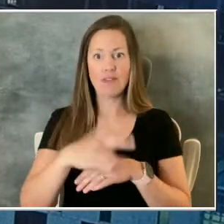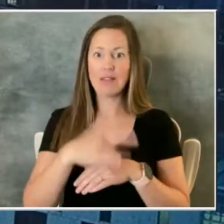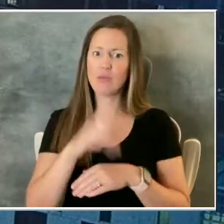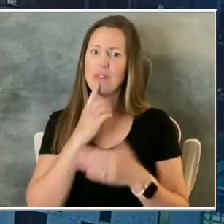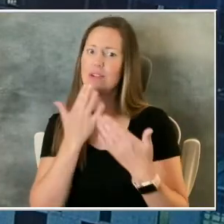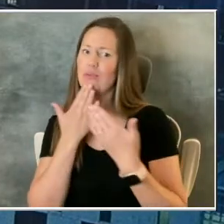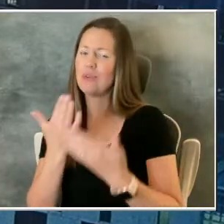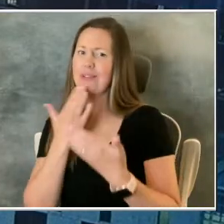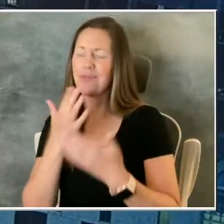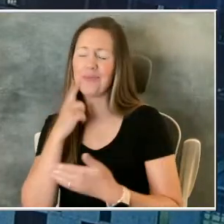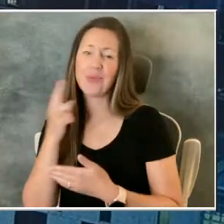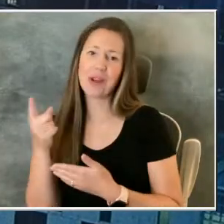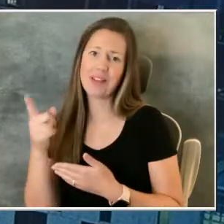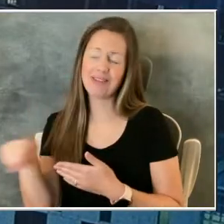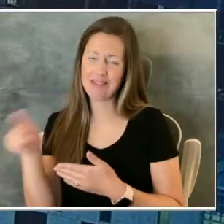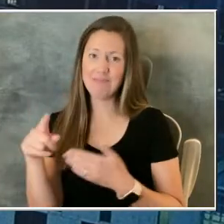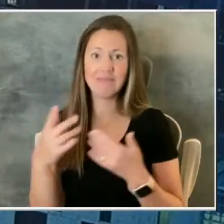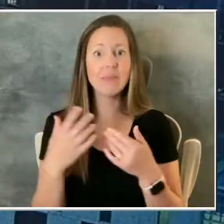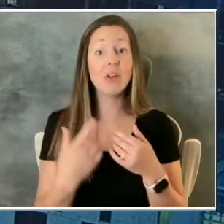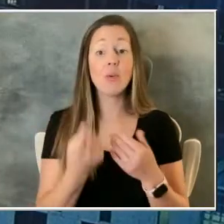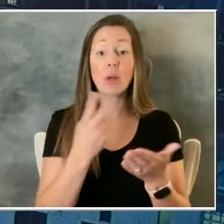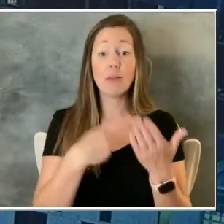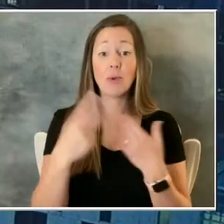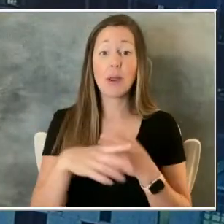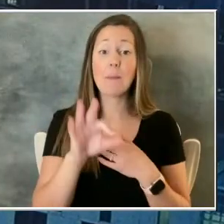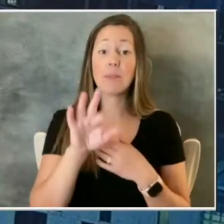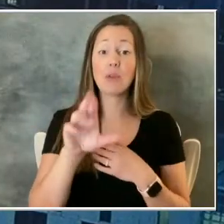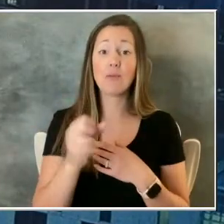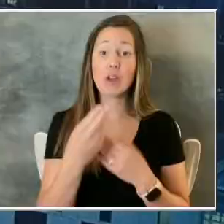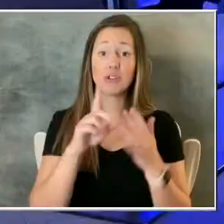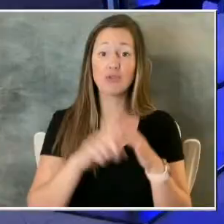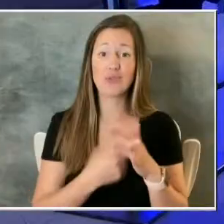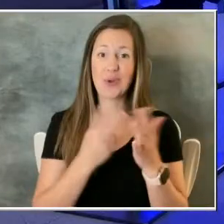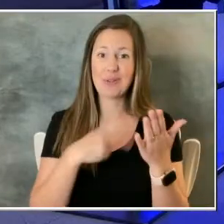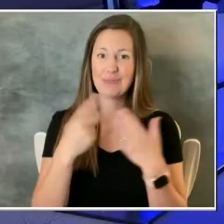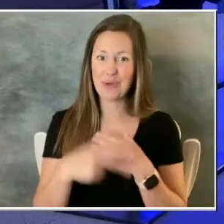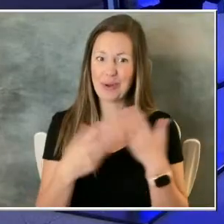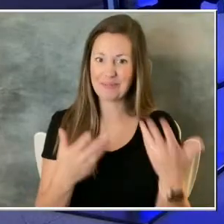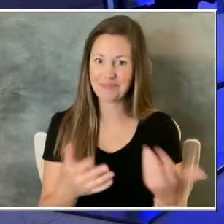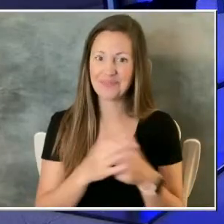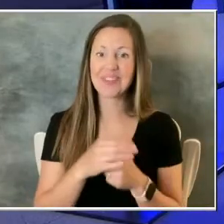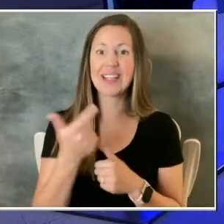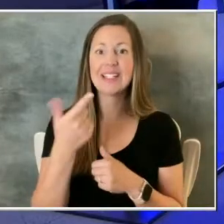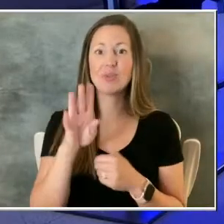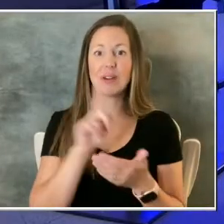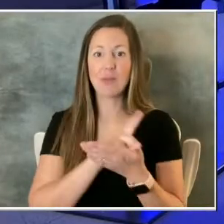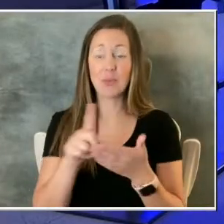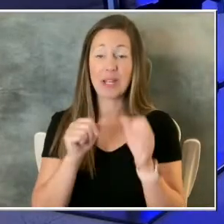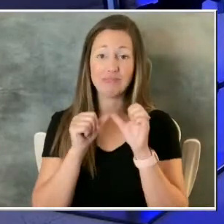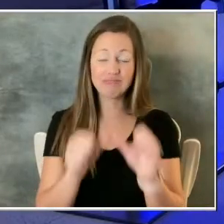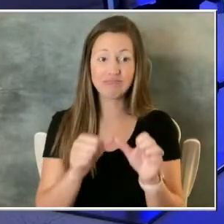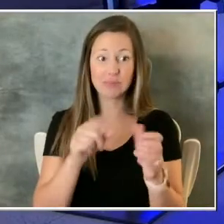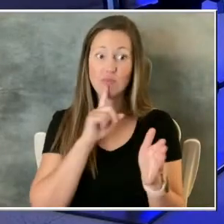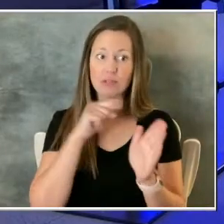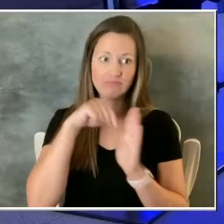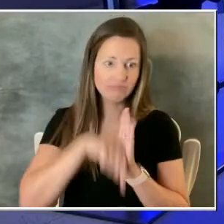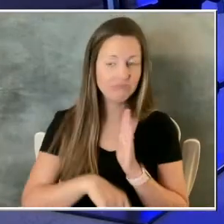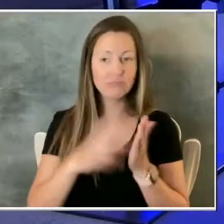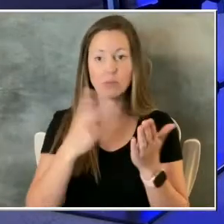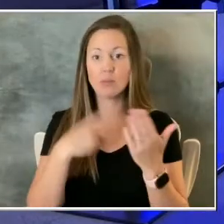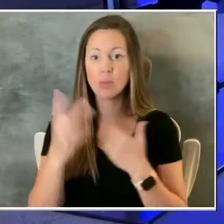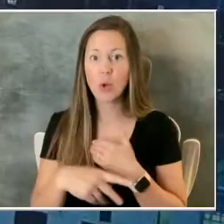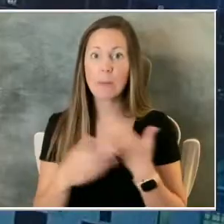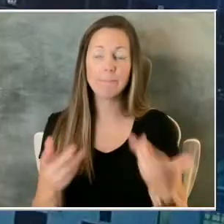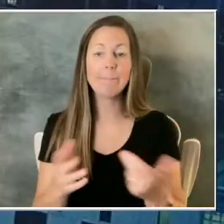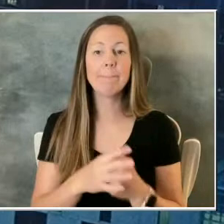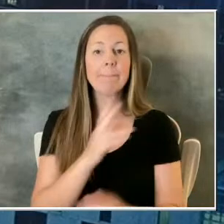these programs is the Fresh Start program. So this is a 24-week intensive program where patients